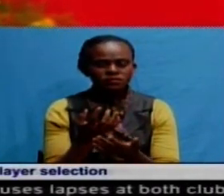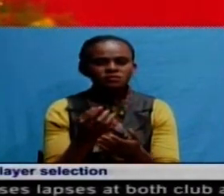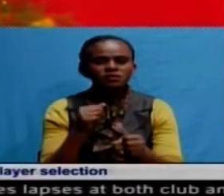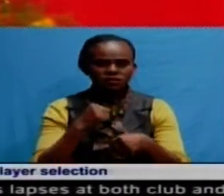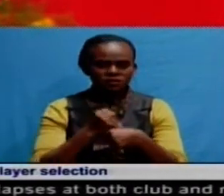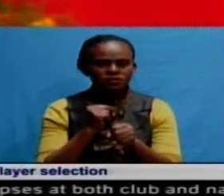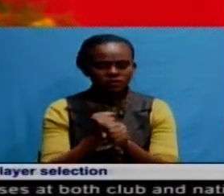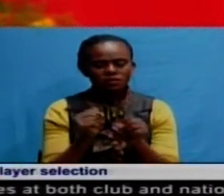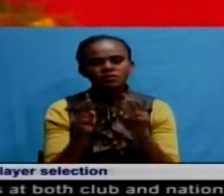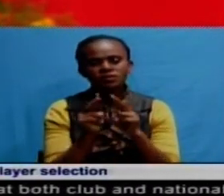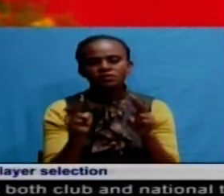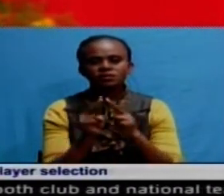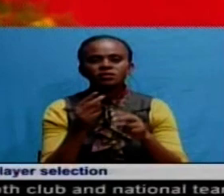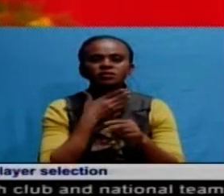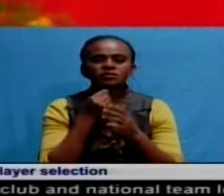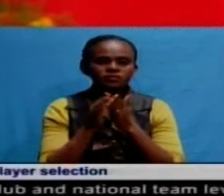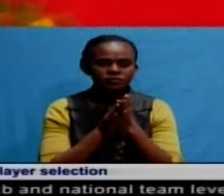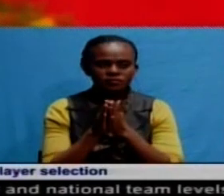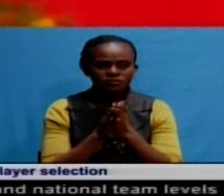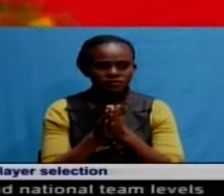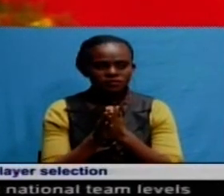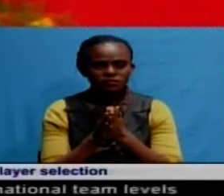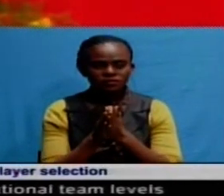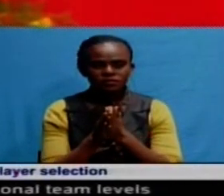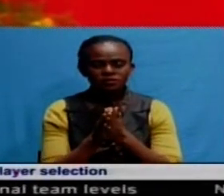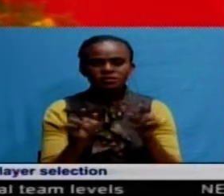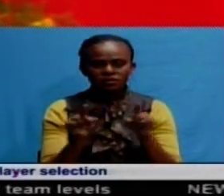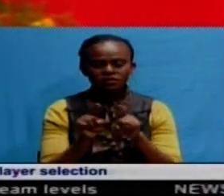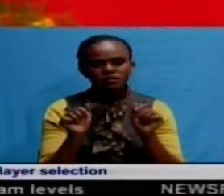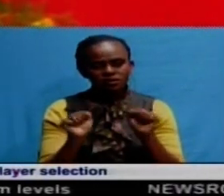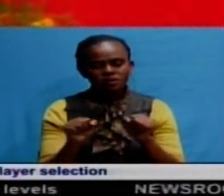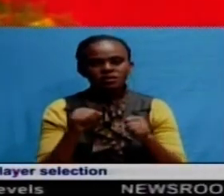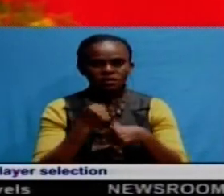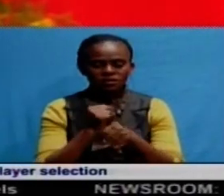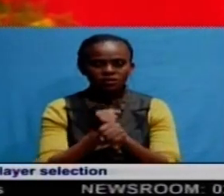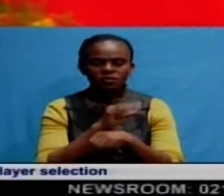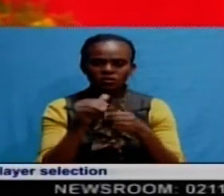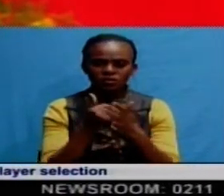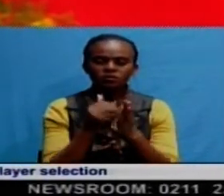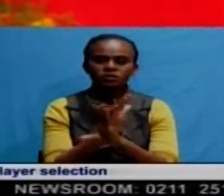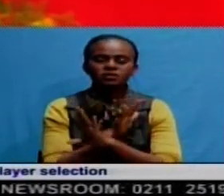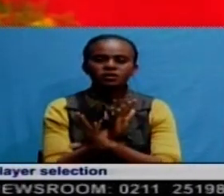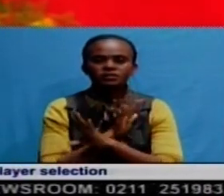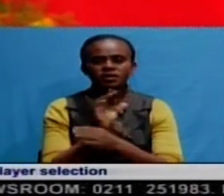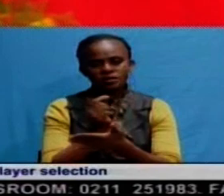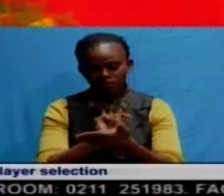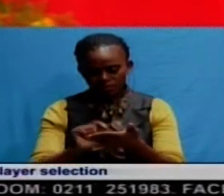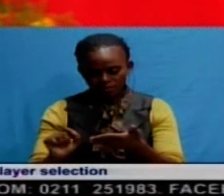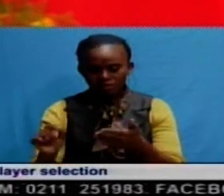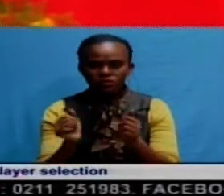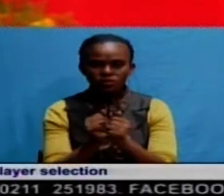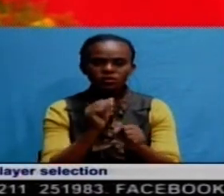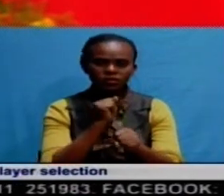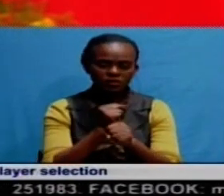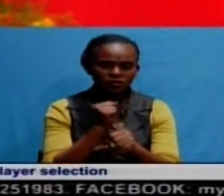very interesting reading. It represents the level of present Zambian literature and heralds a